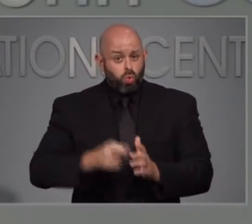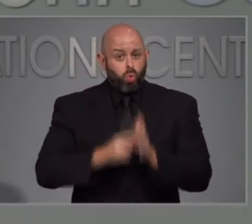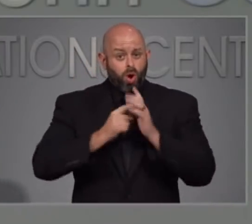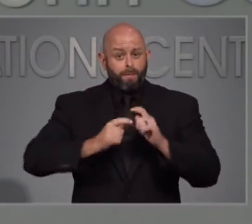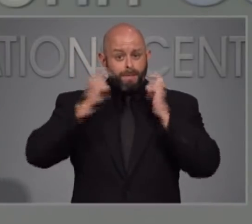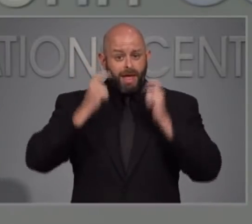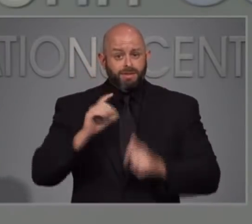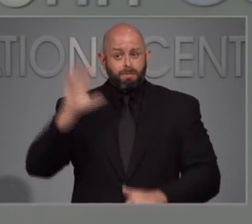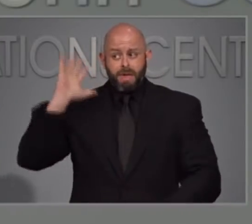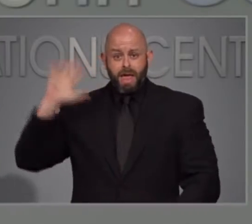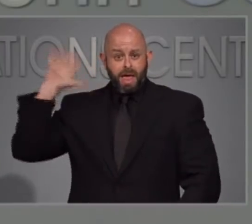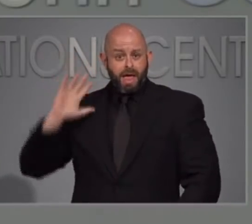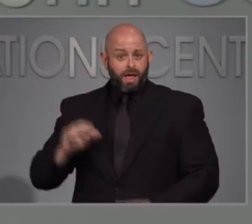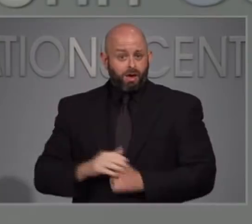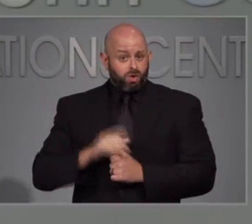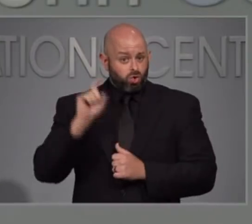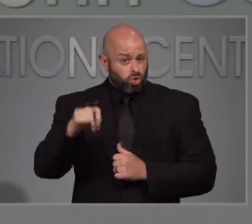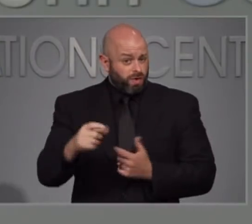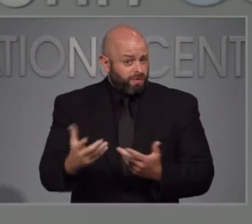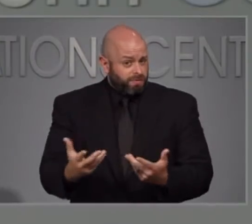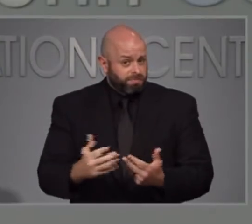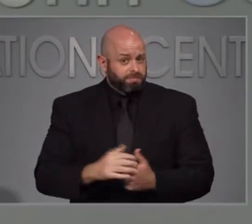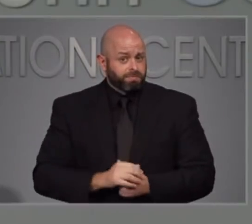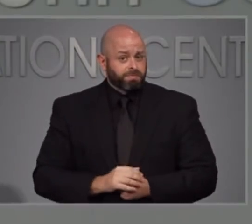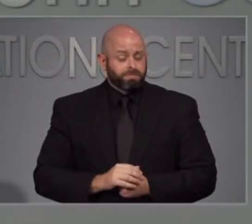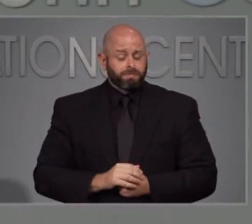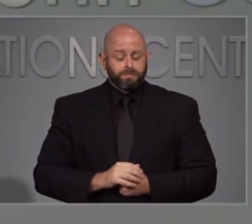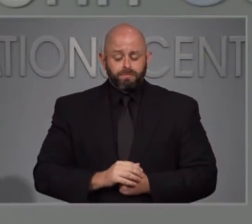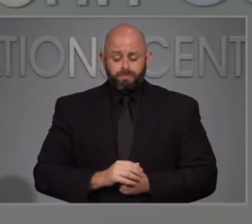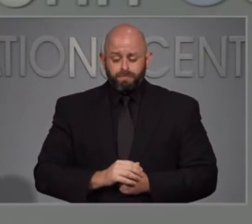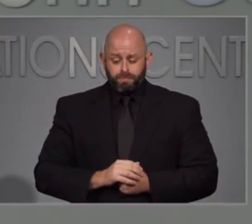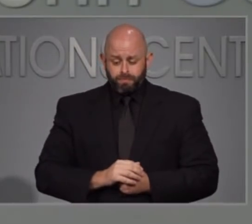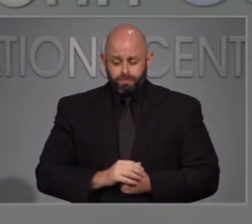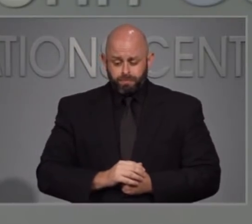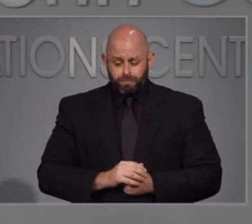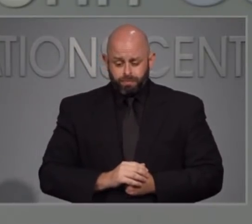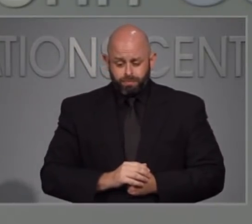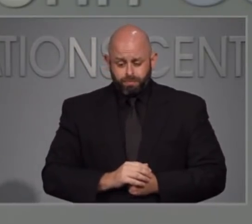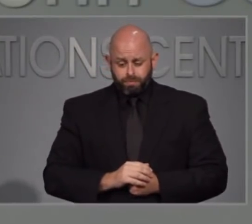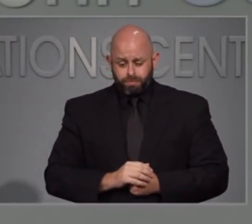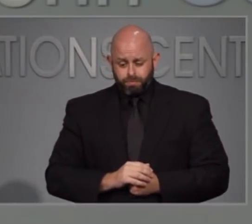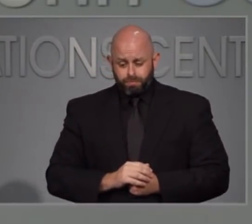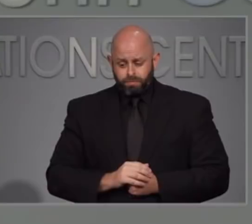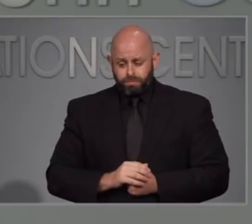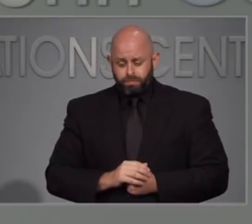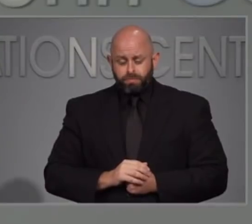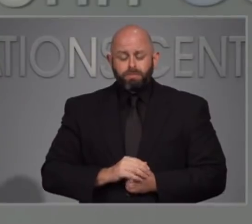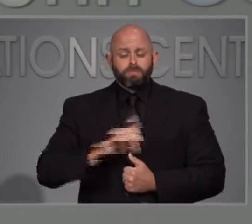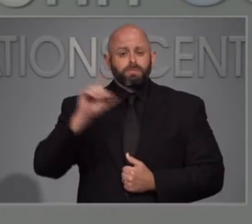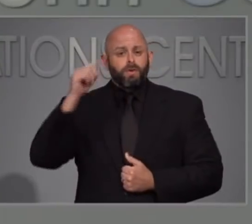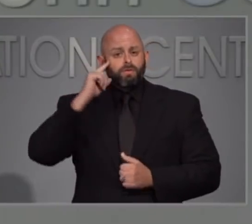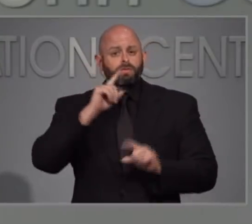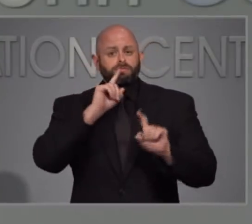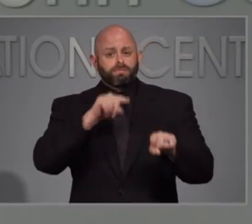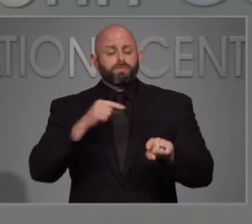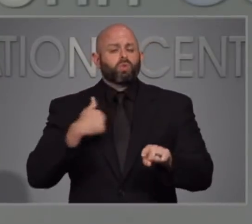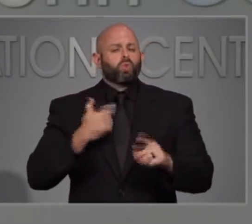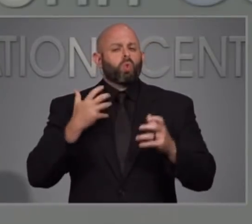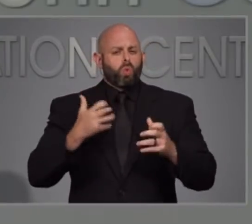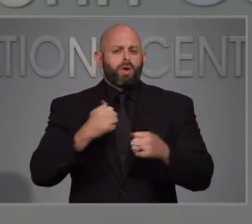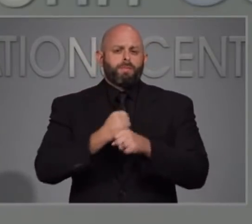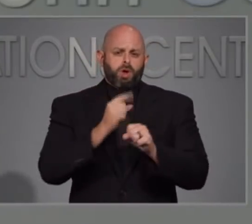earlier? I know that we wanted to make sure that everything we did was